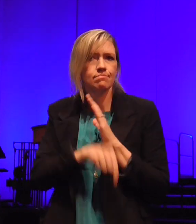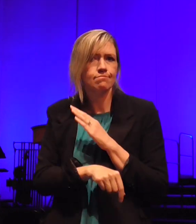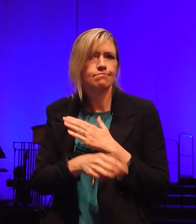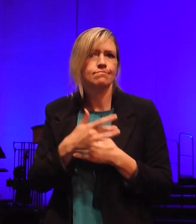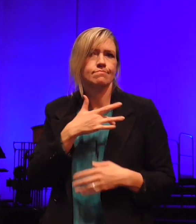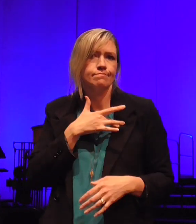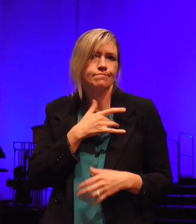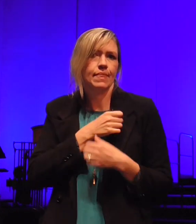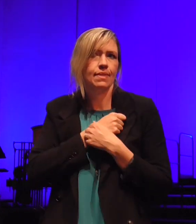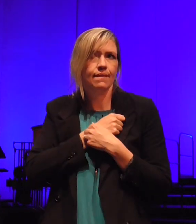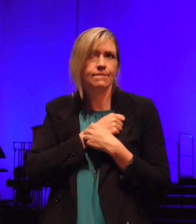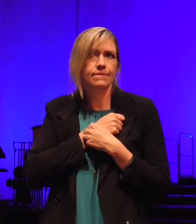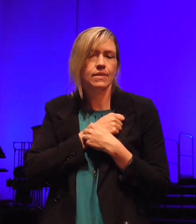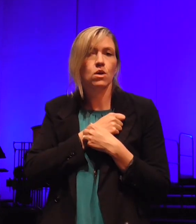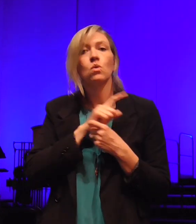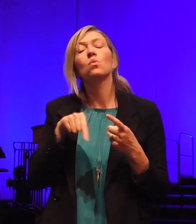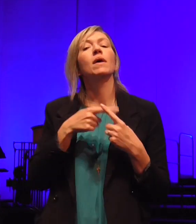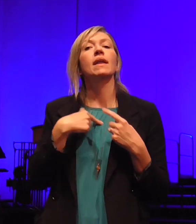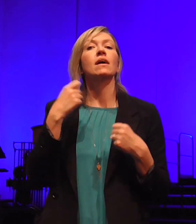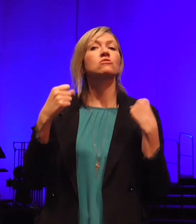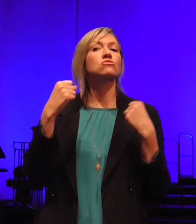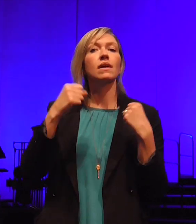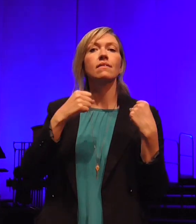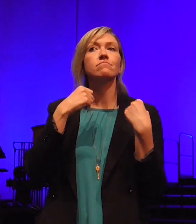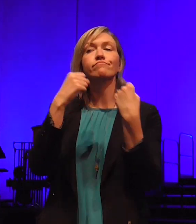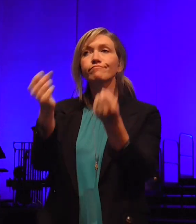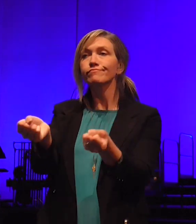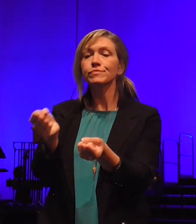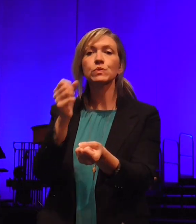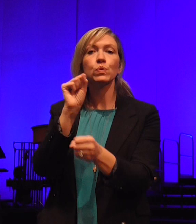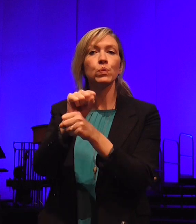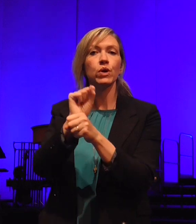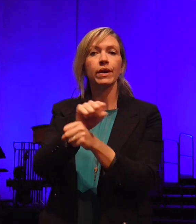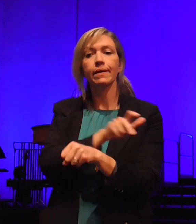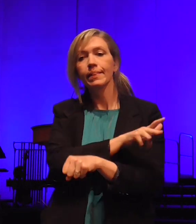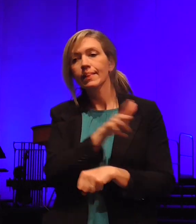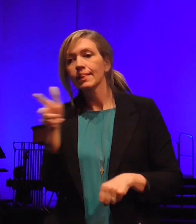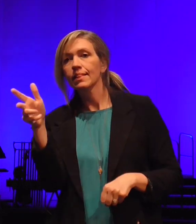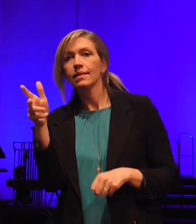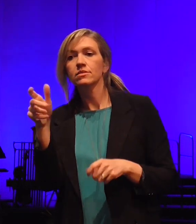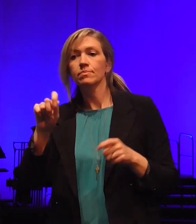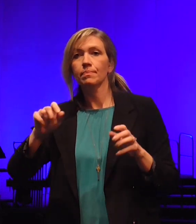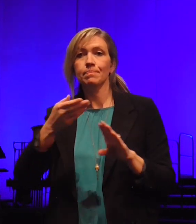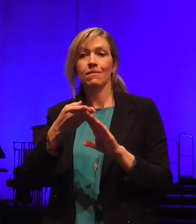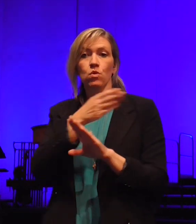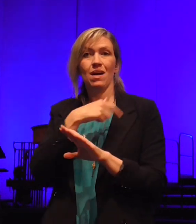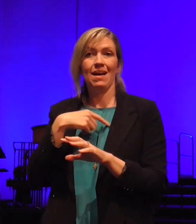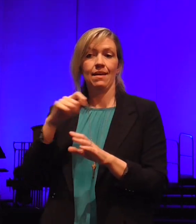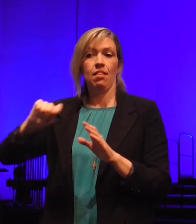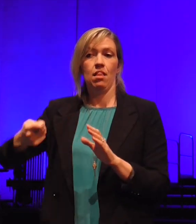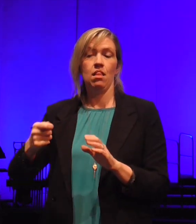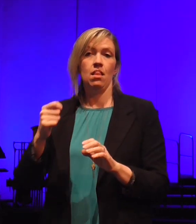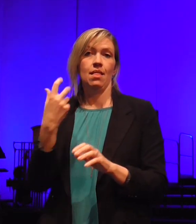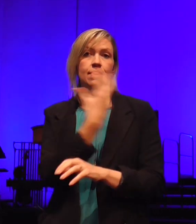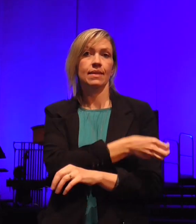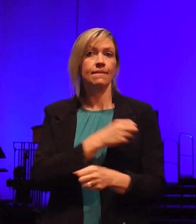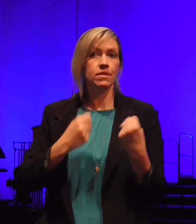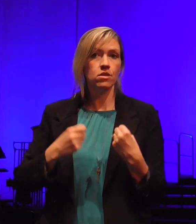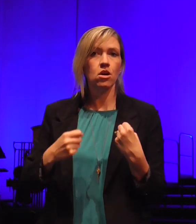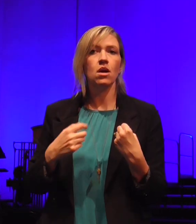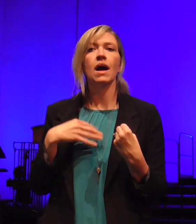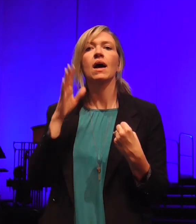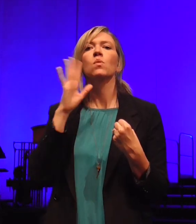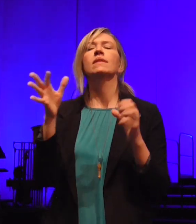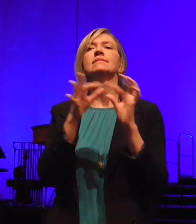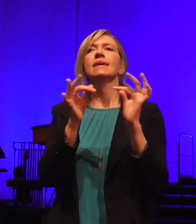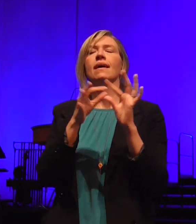love. When I pull into work and I turn off the car, before I exit, I will say,